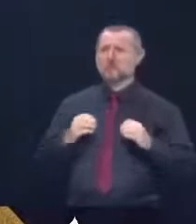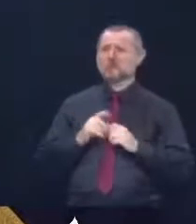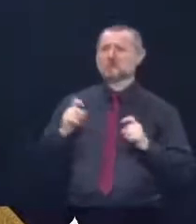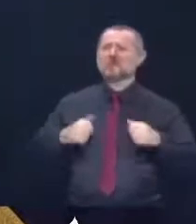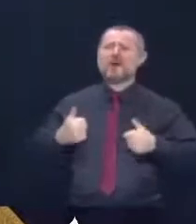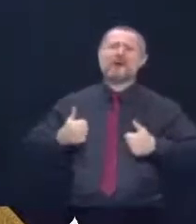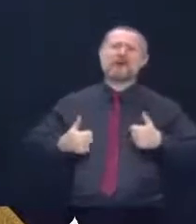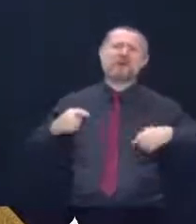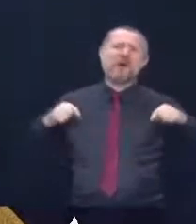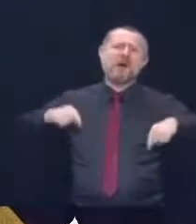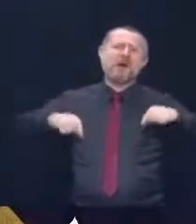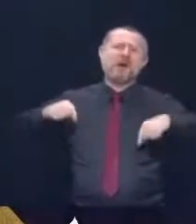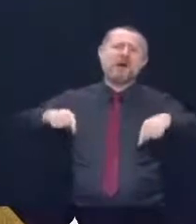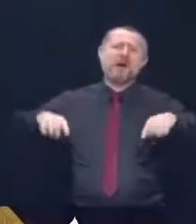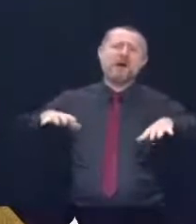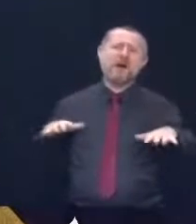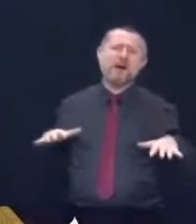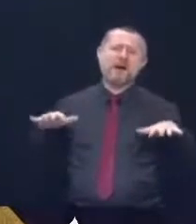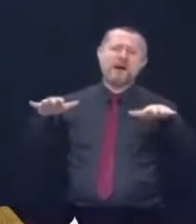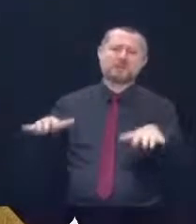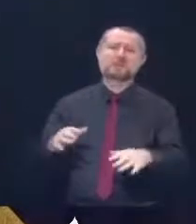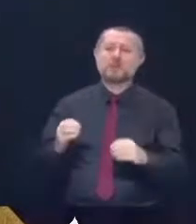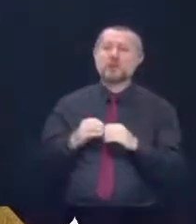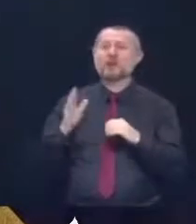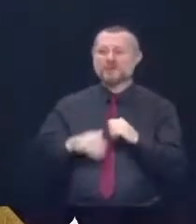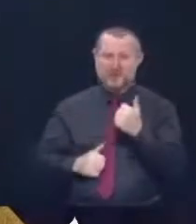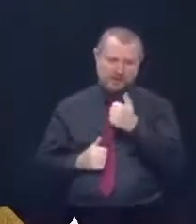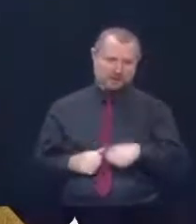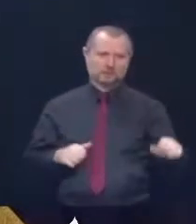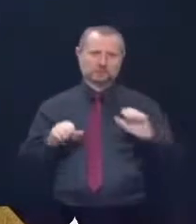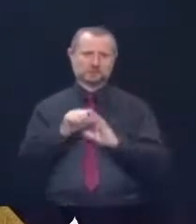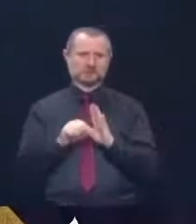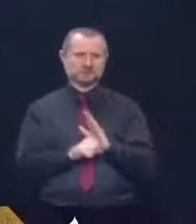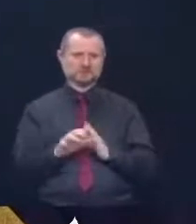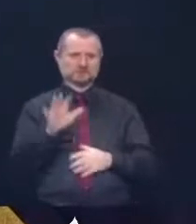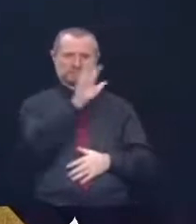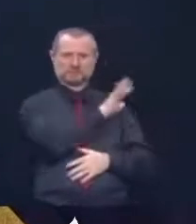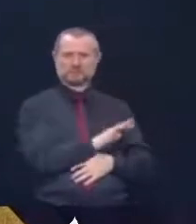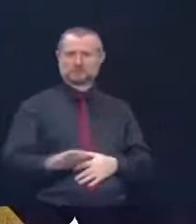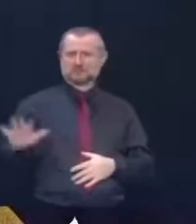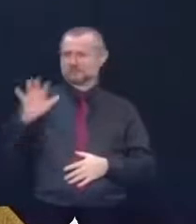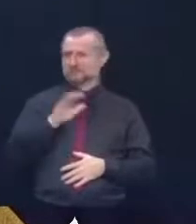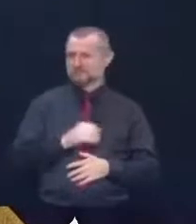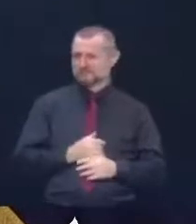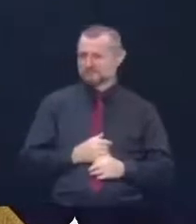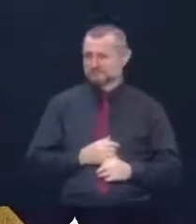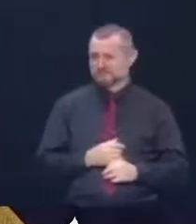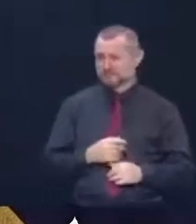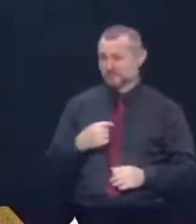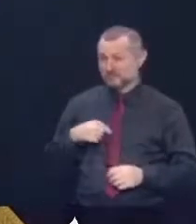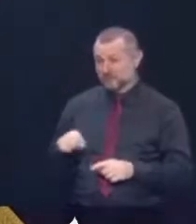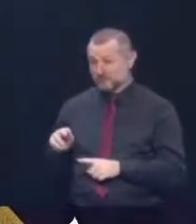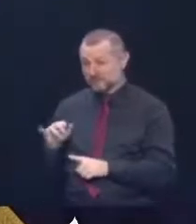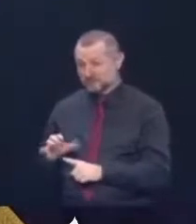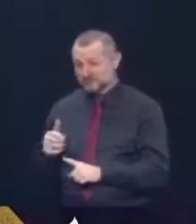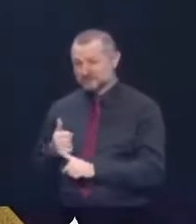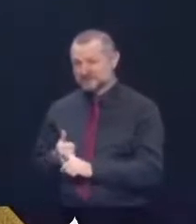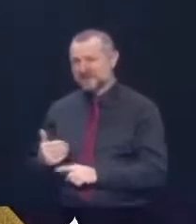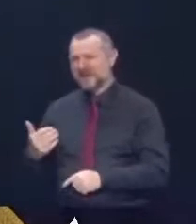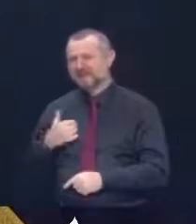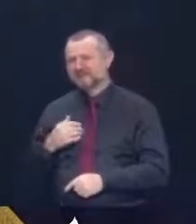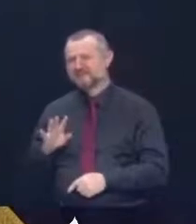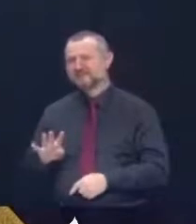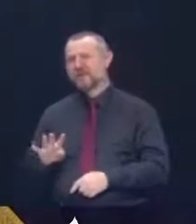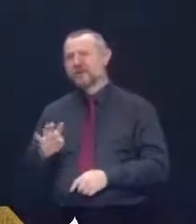sites pro rata than any state in the United States. In New York City, you have